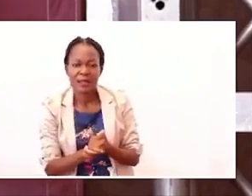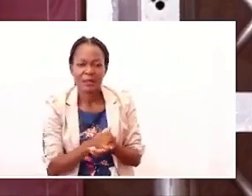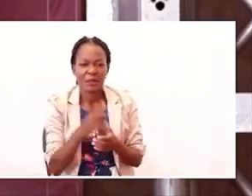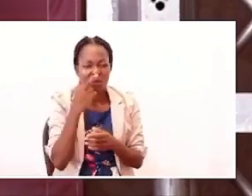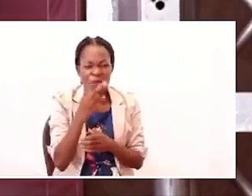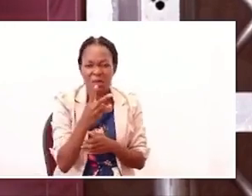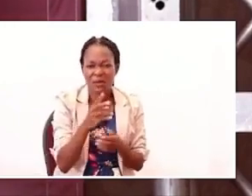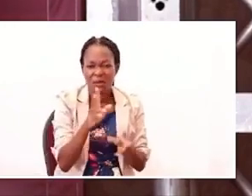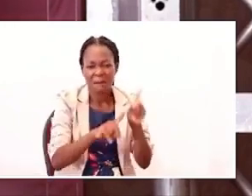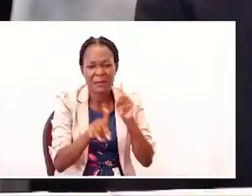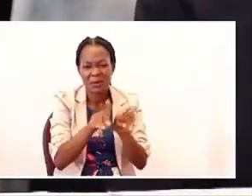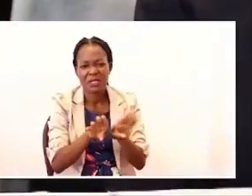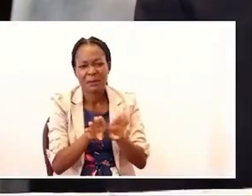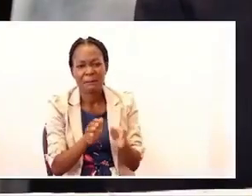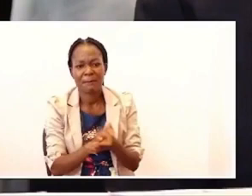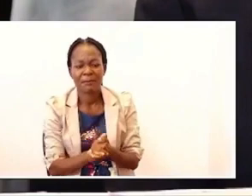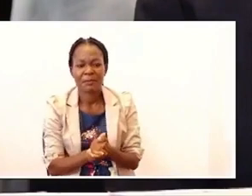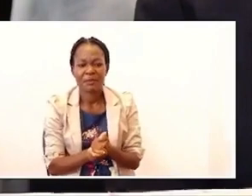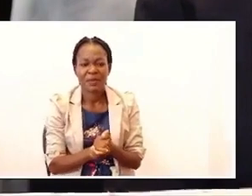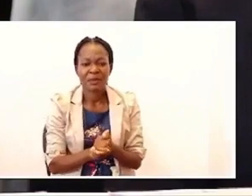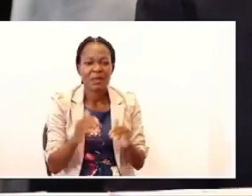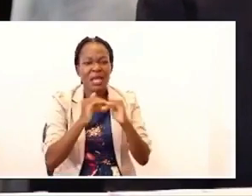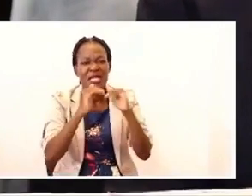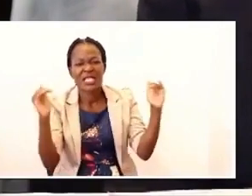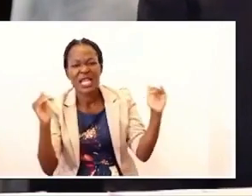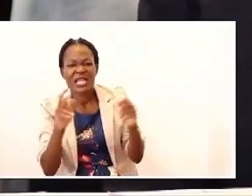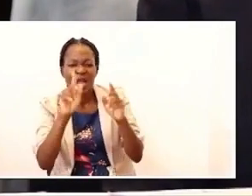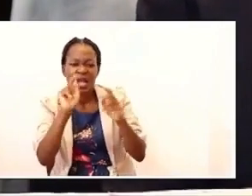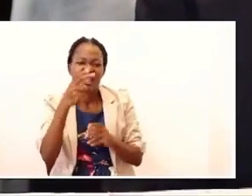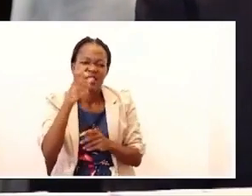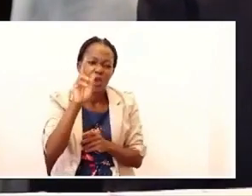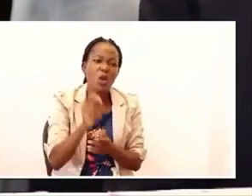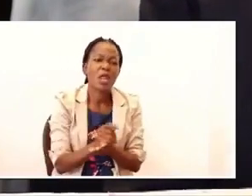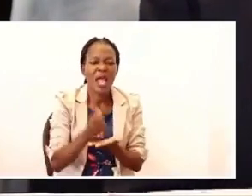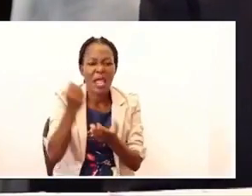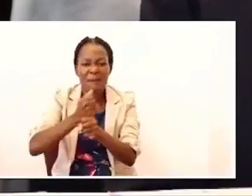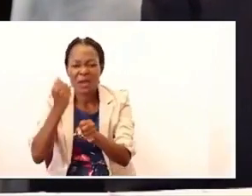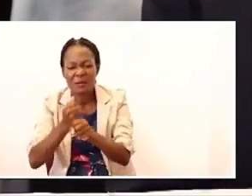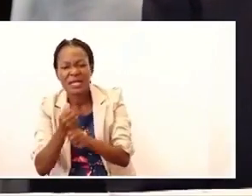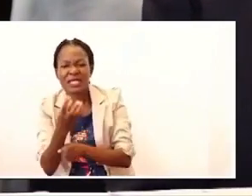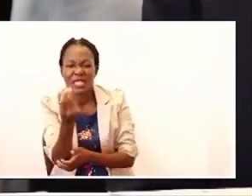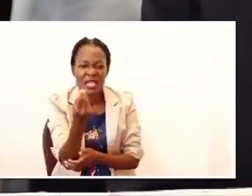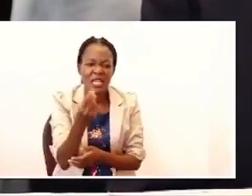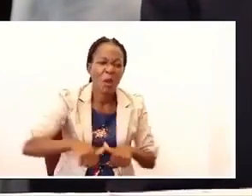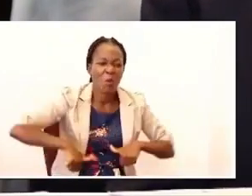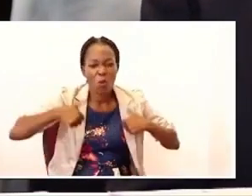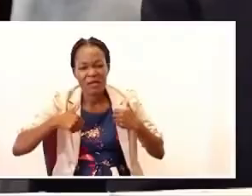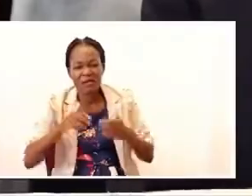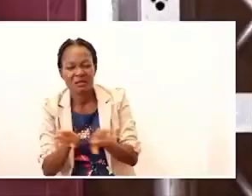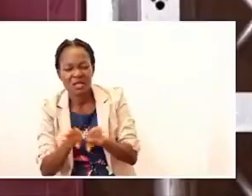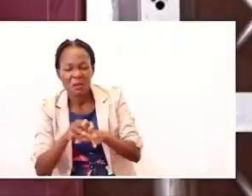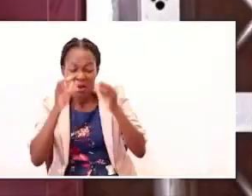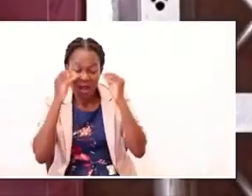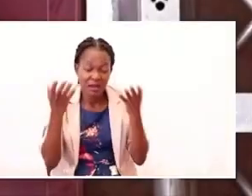Keynes, the general theory of employment, income, and wealth, when you look at the work of Lehner,